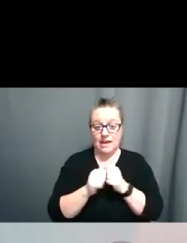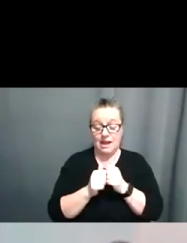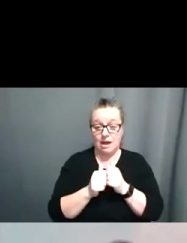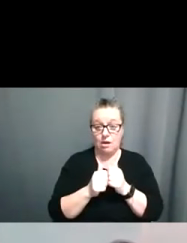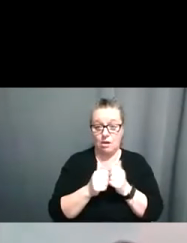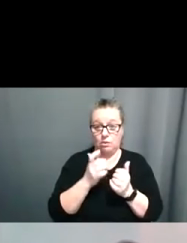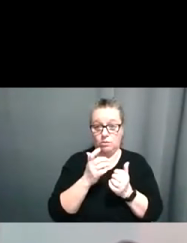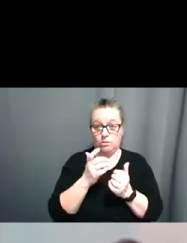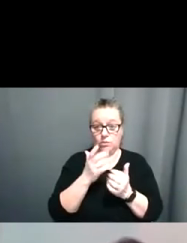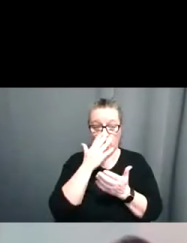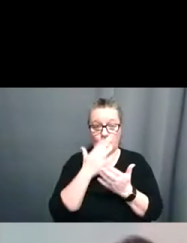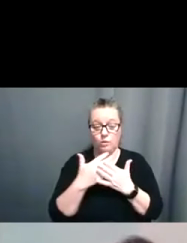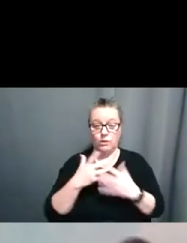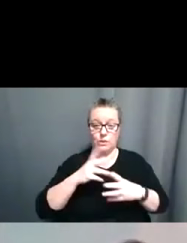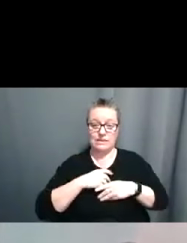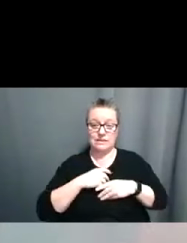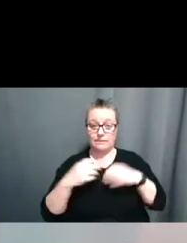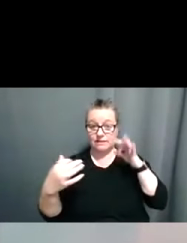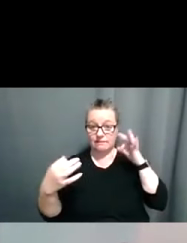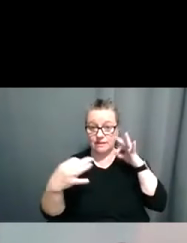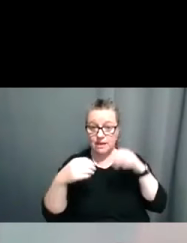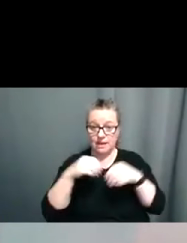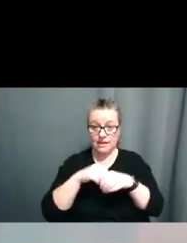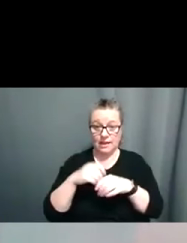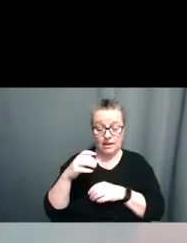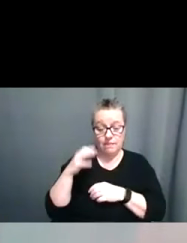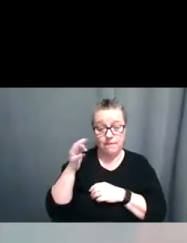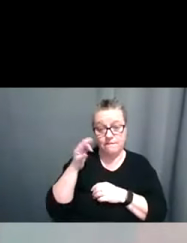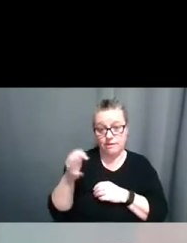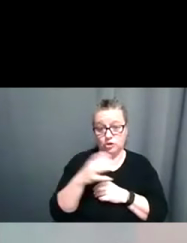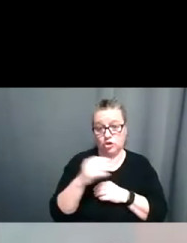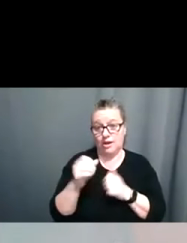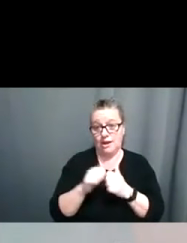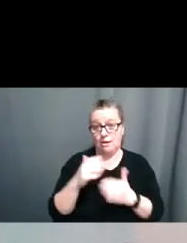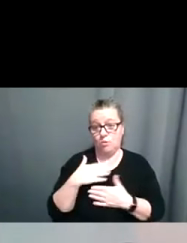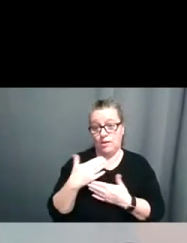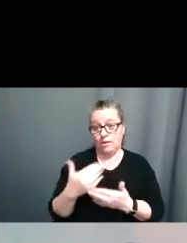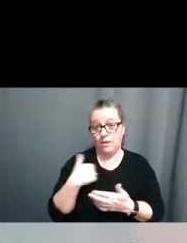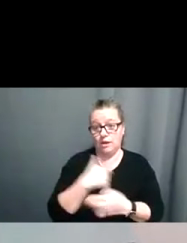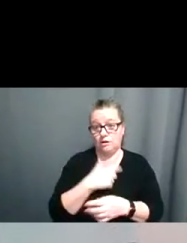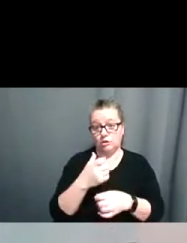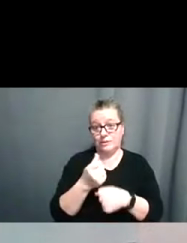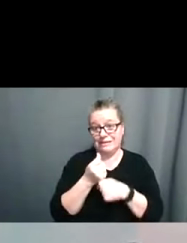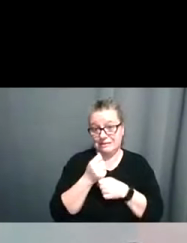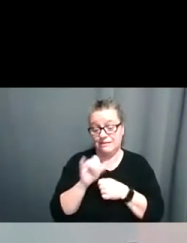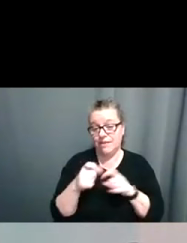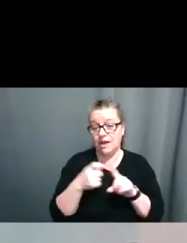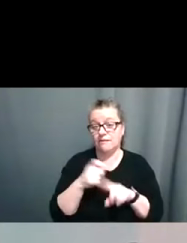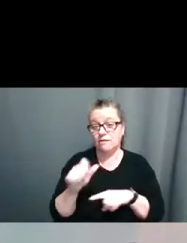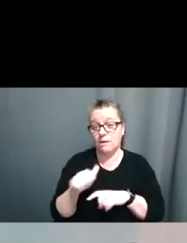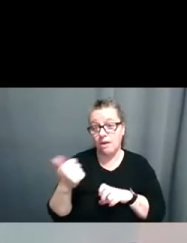take you know, feedback in the future, and how willing we are to receive it from other